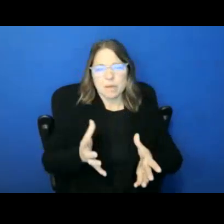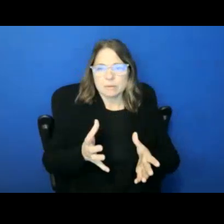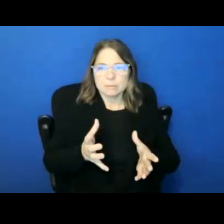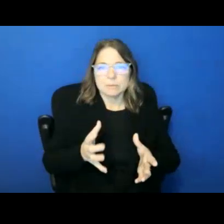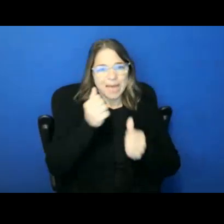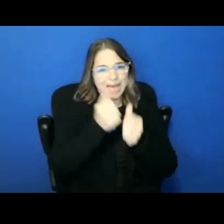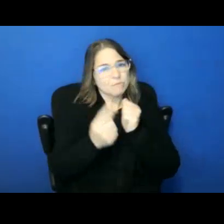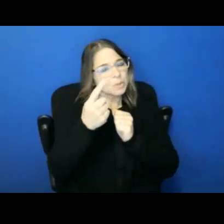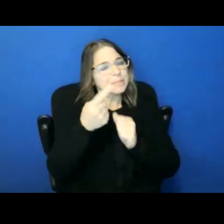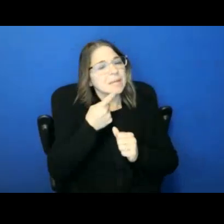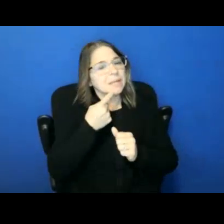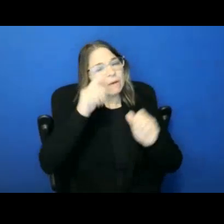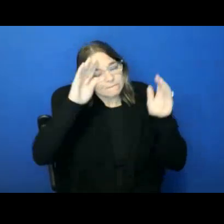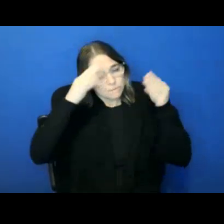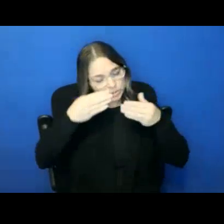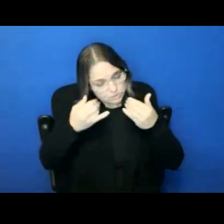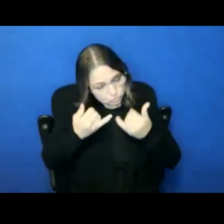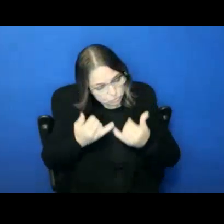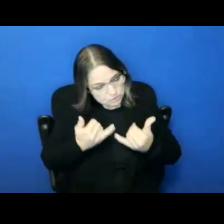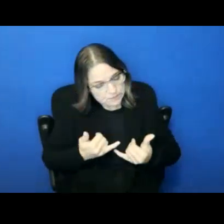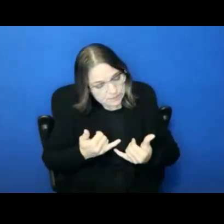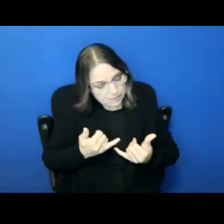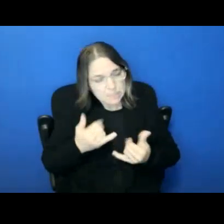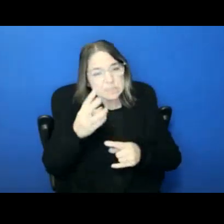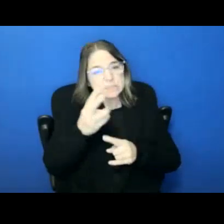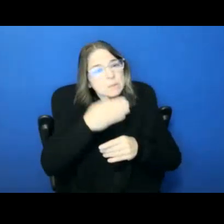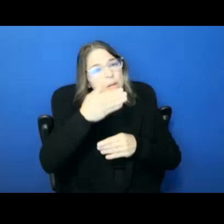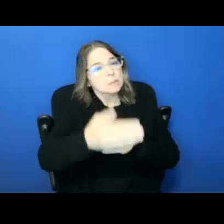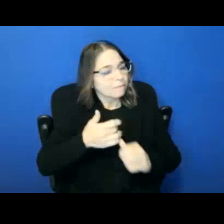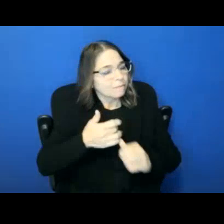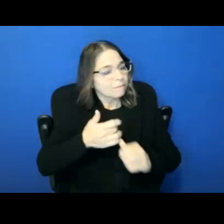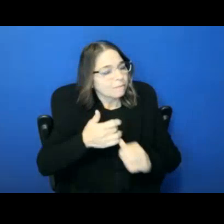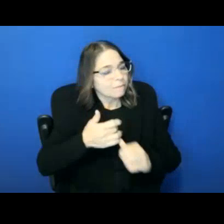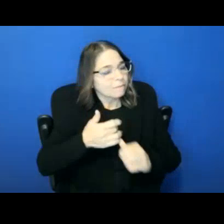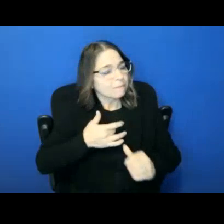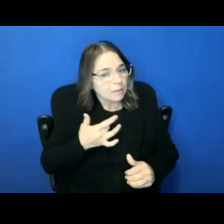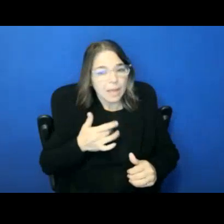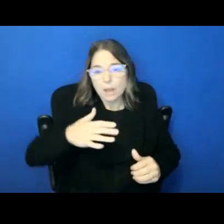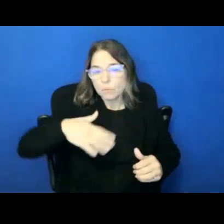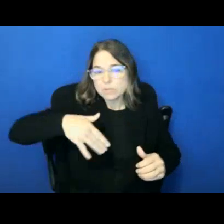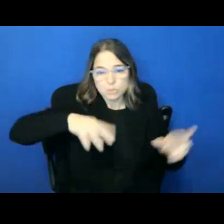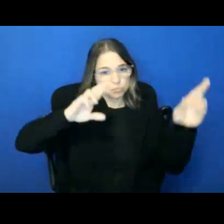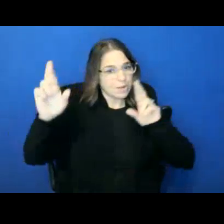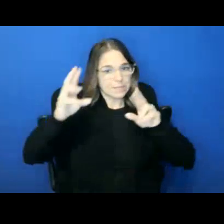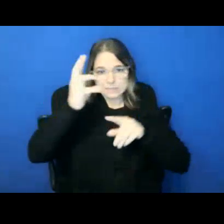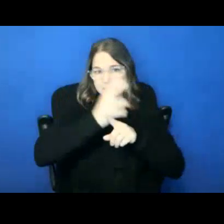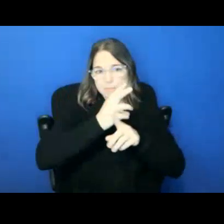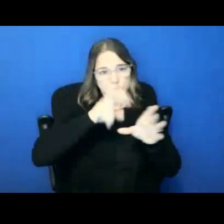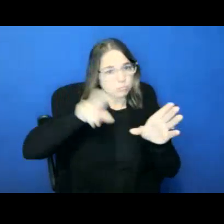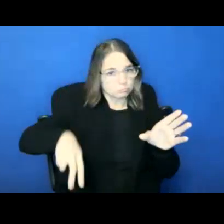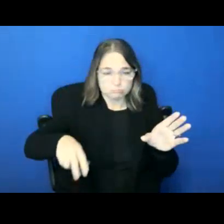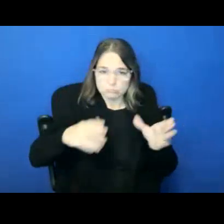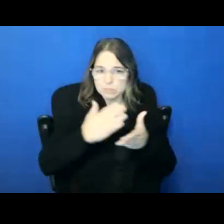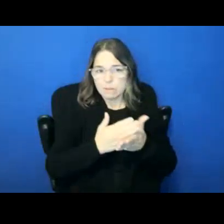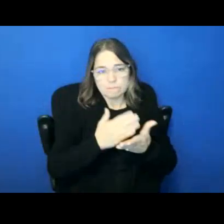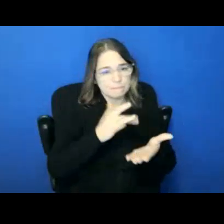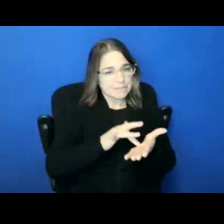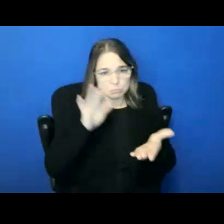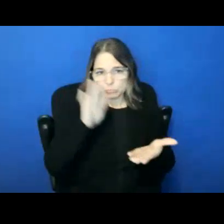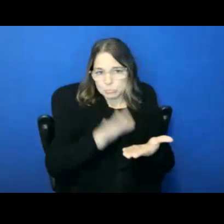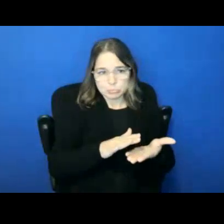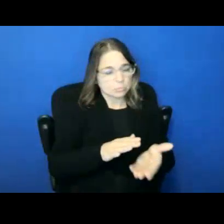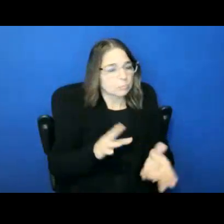let's just focus on today. We'll see where we're at in 6 months and see how you feel. And I wasn't ready. in 6 months, right? And that was okay. And,